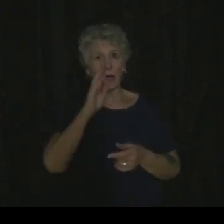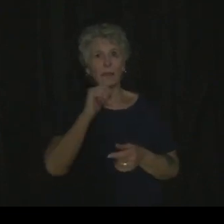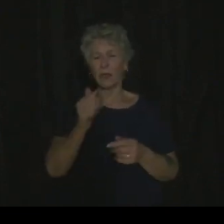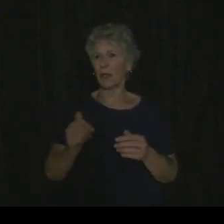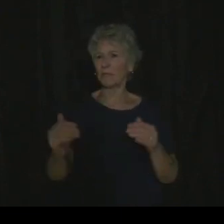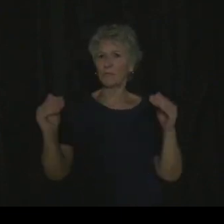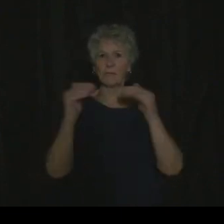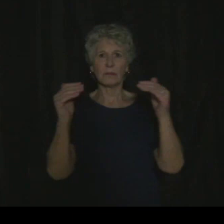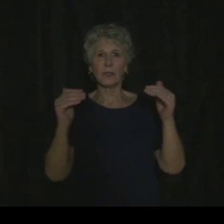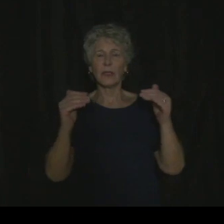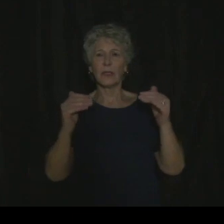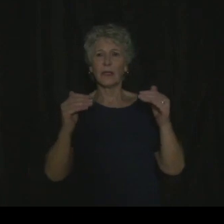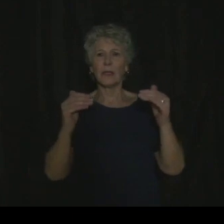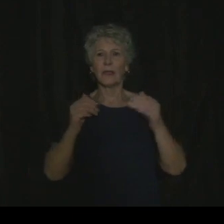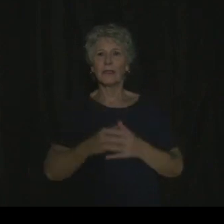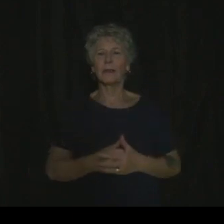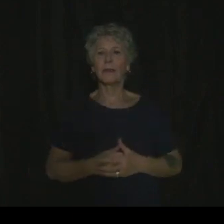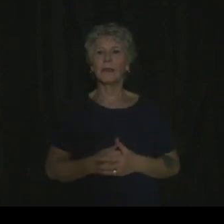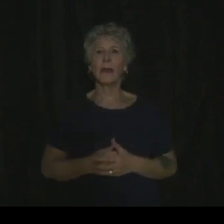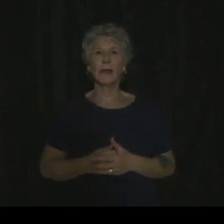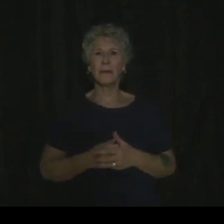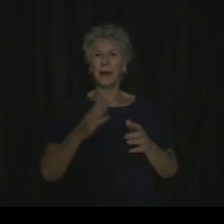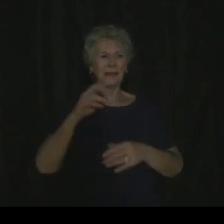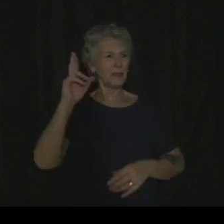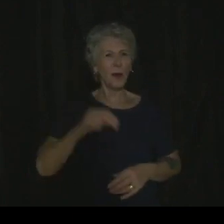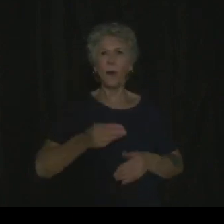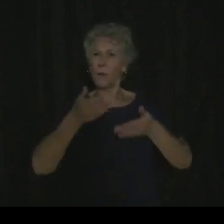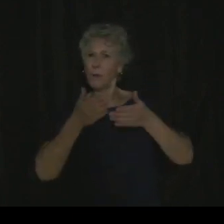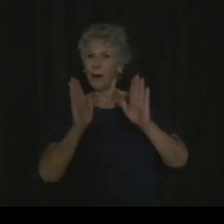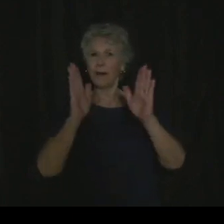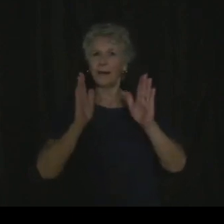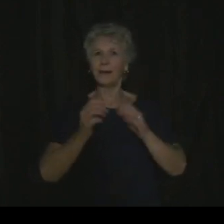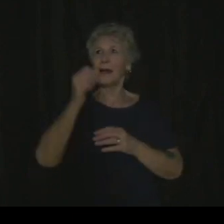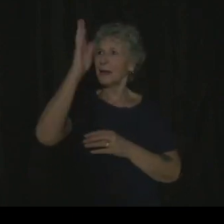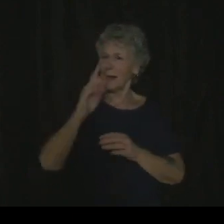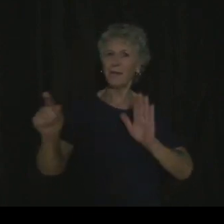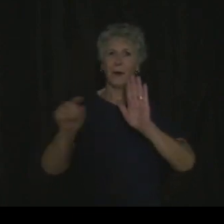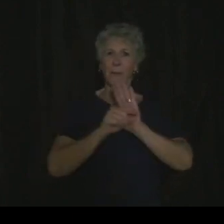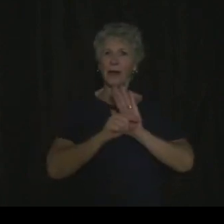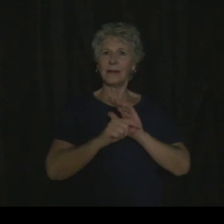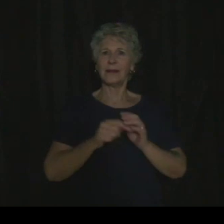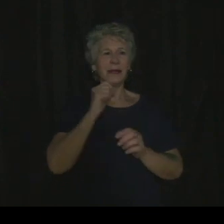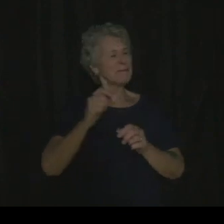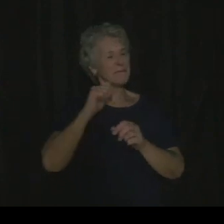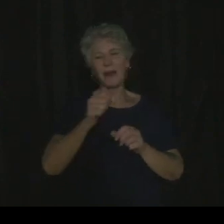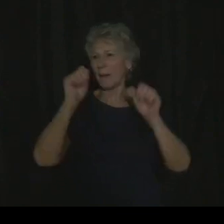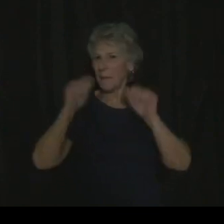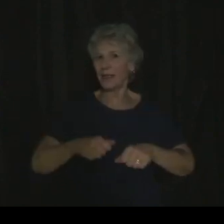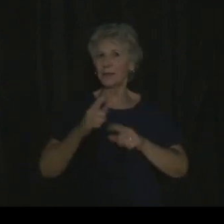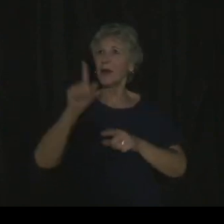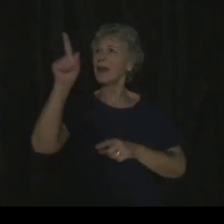famous idiom, me genita. By no means. God forbid. It's impossible for him